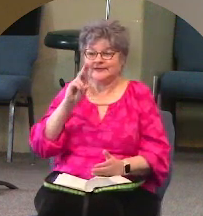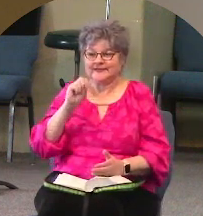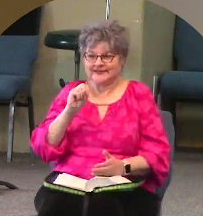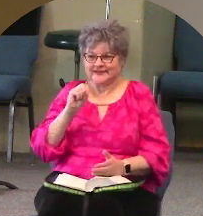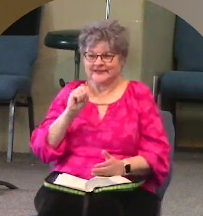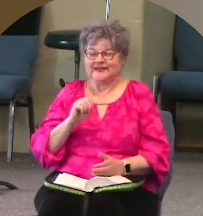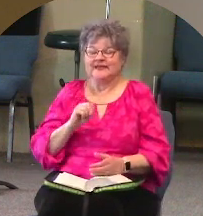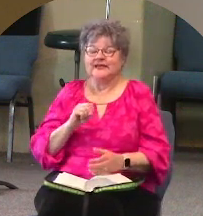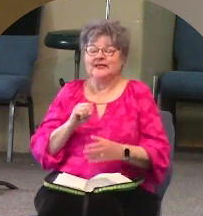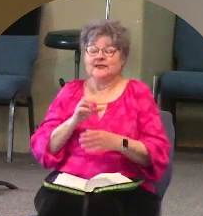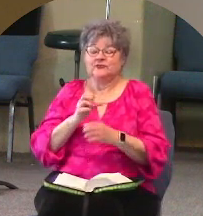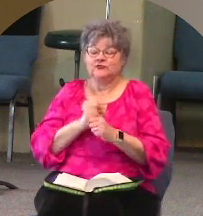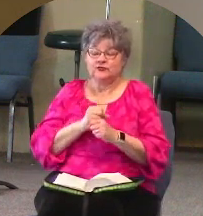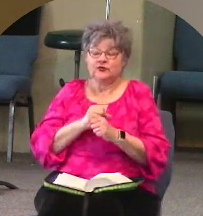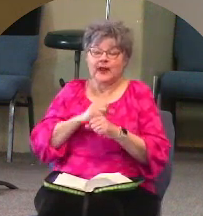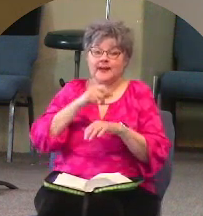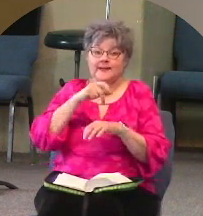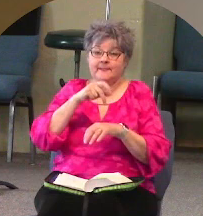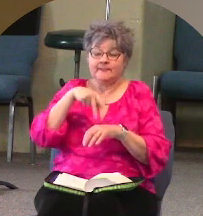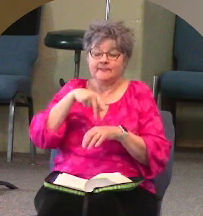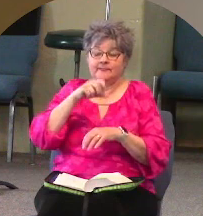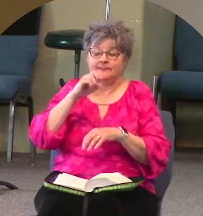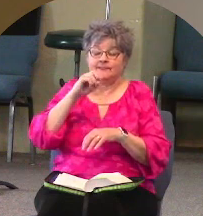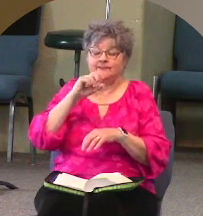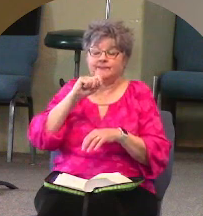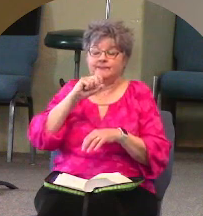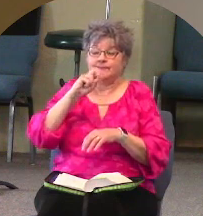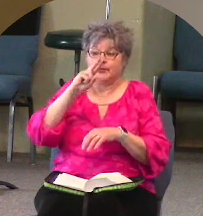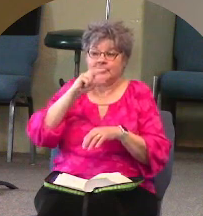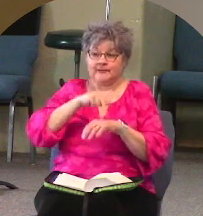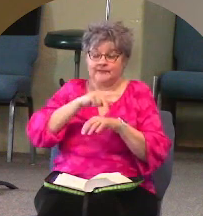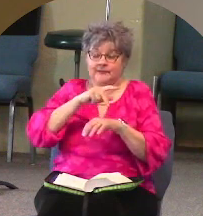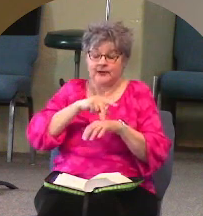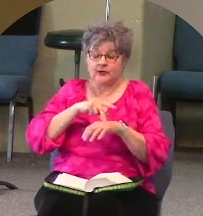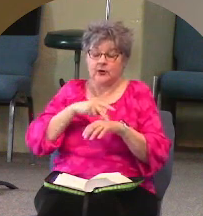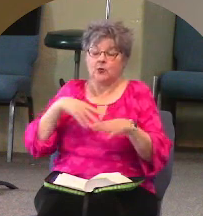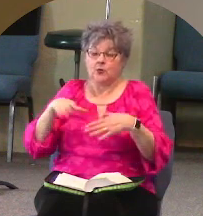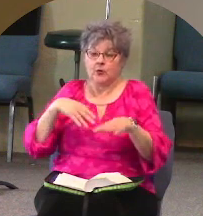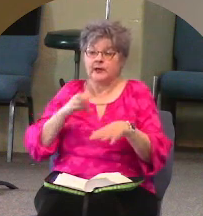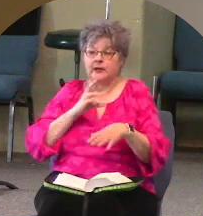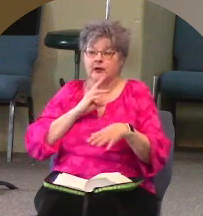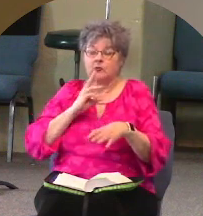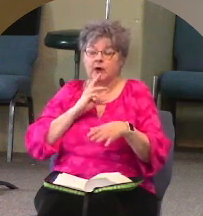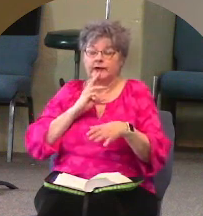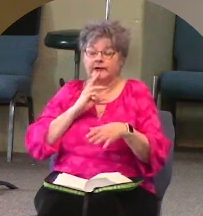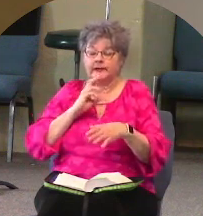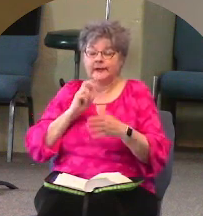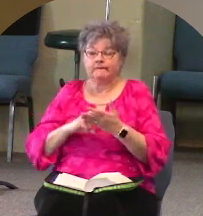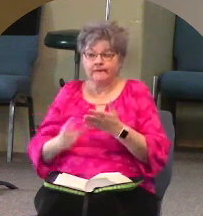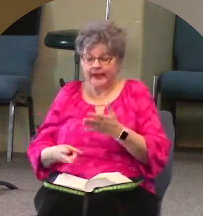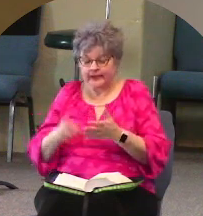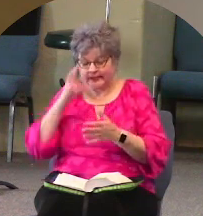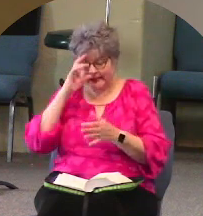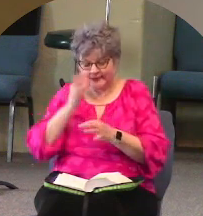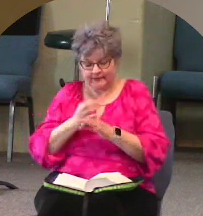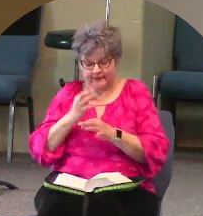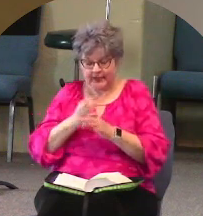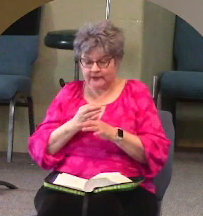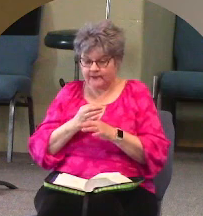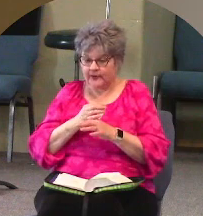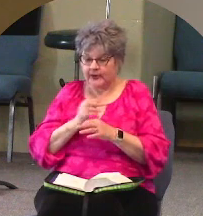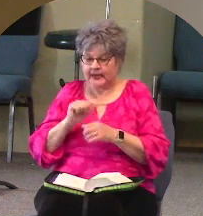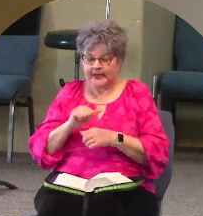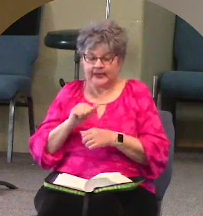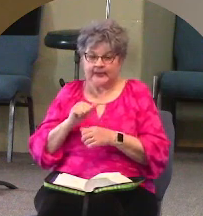It took Peter walking on water and failing in his faith for any of that to make any sense or for any of that